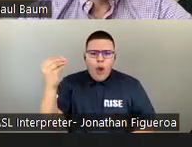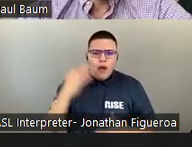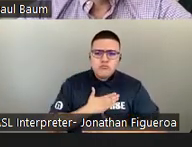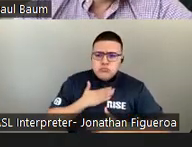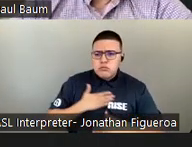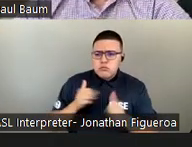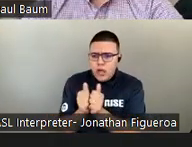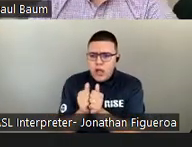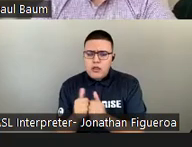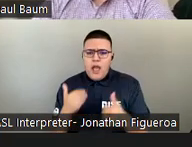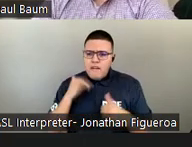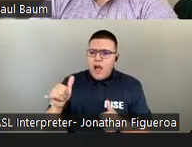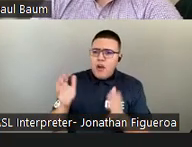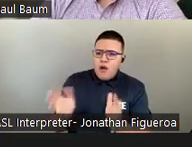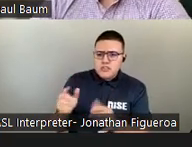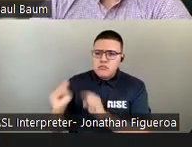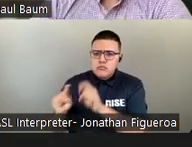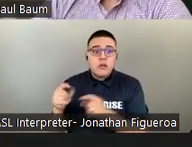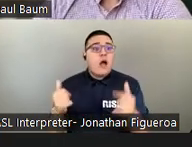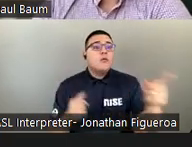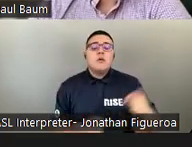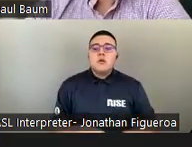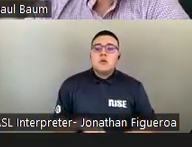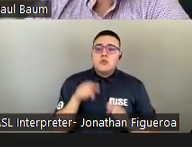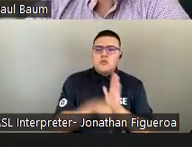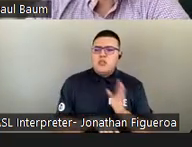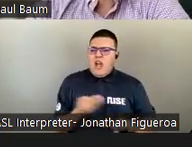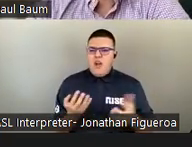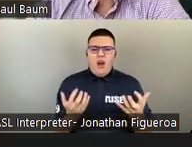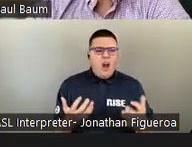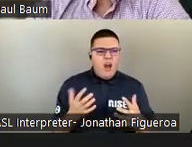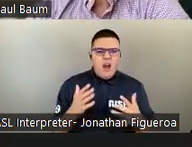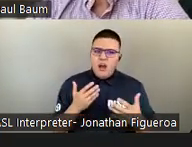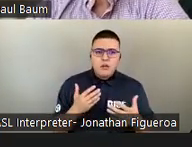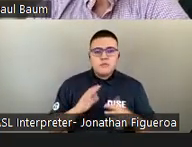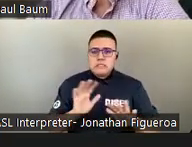All right, so I want to go into suicide prevention efforts,